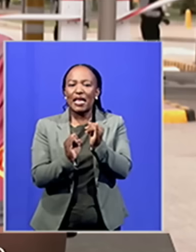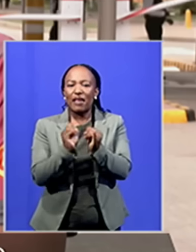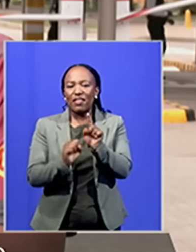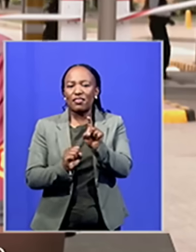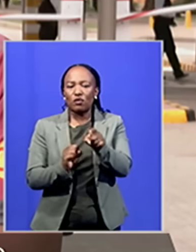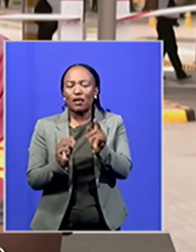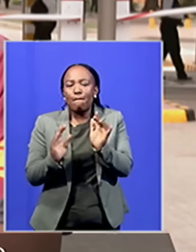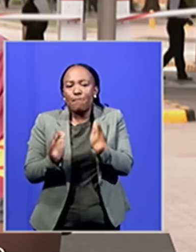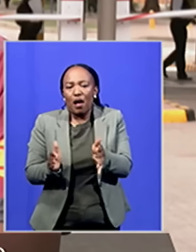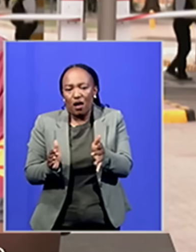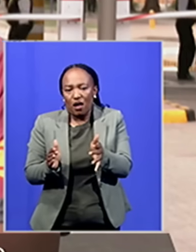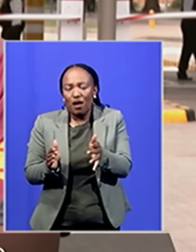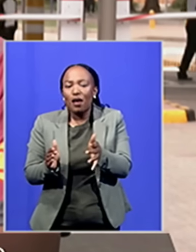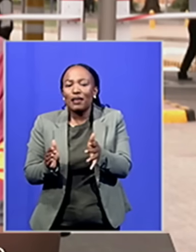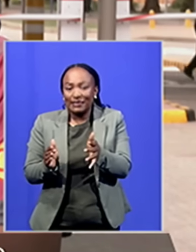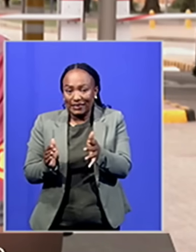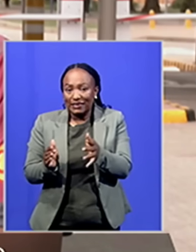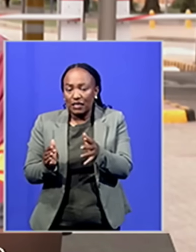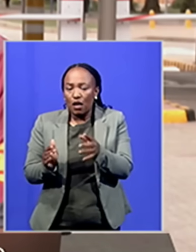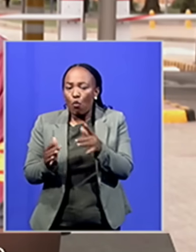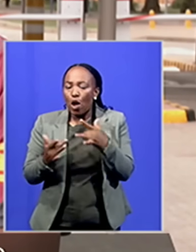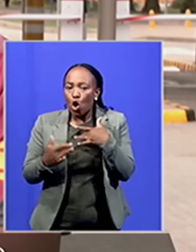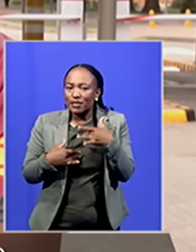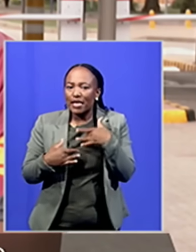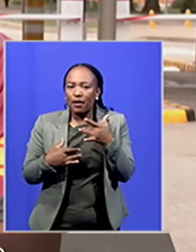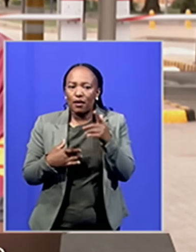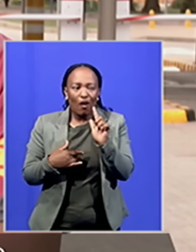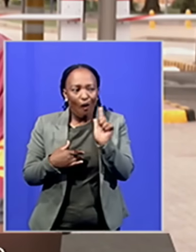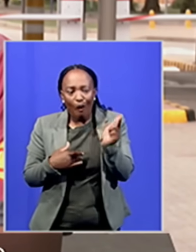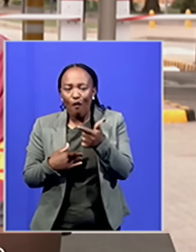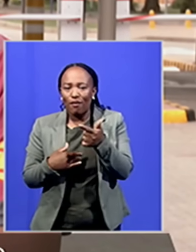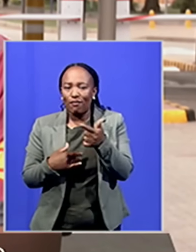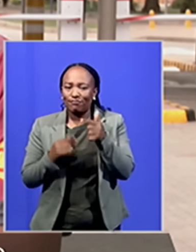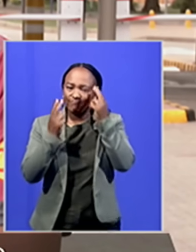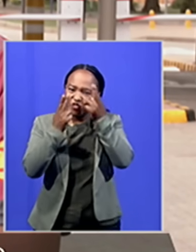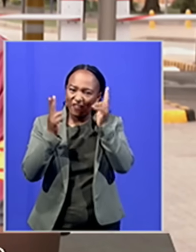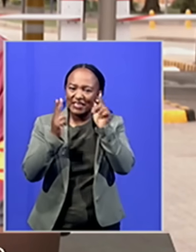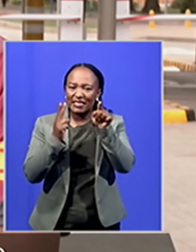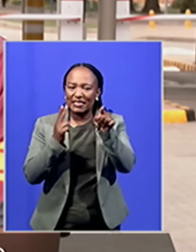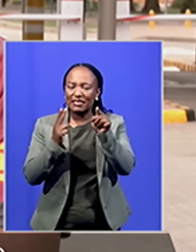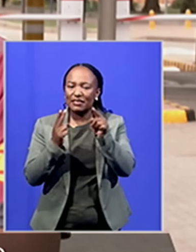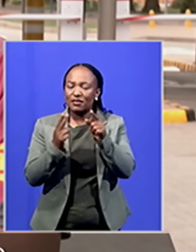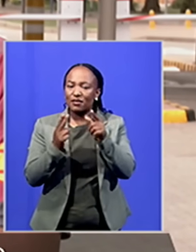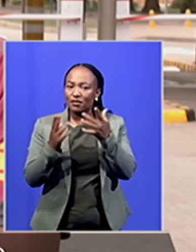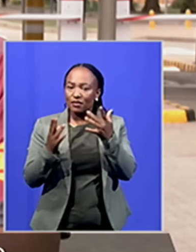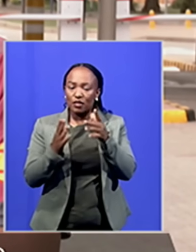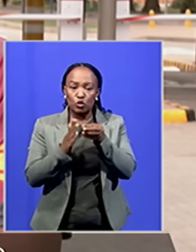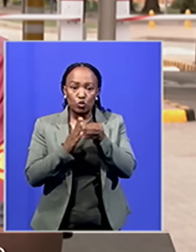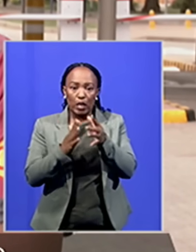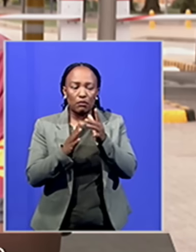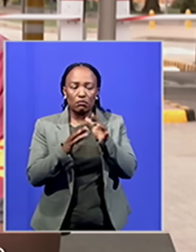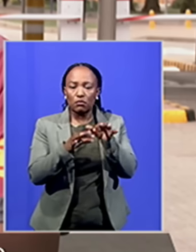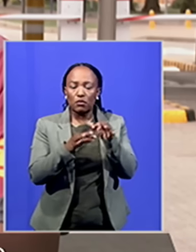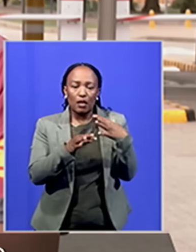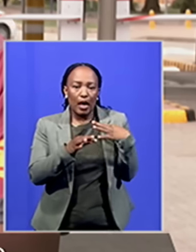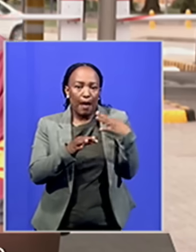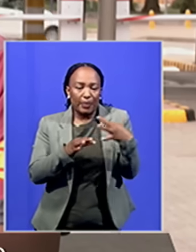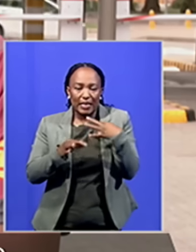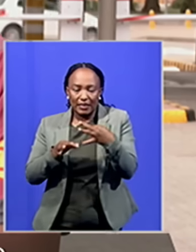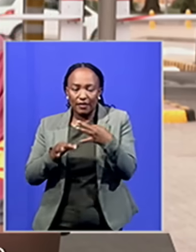11,800. Tlhobaboroko e ke tlhobaboroko ya di-university tsotlhe. Nga go netefaletsa gore class of 2025 re